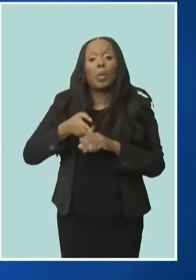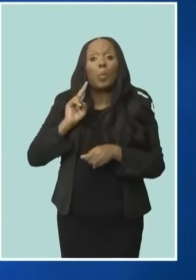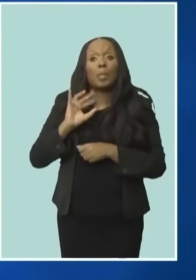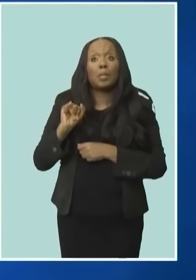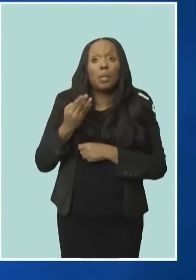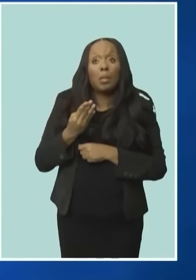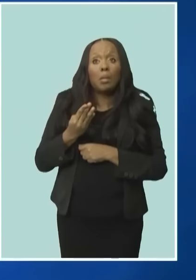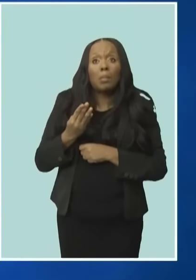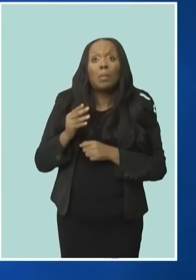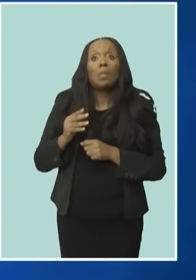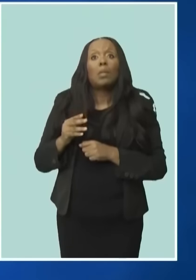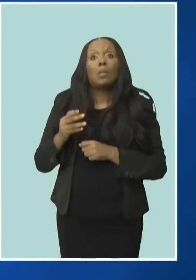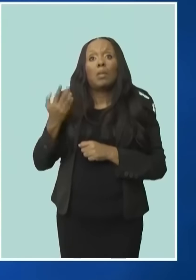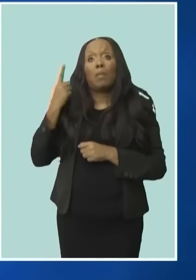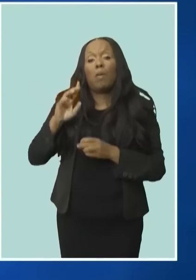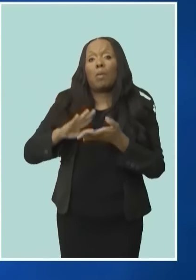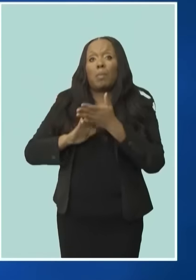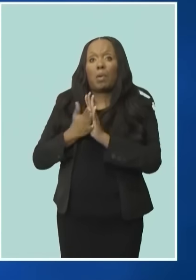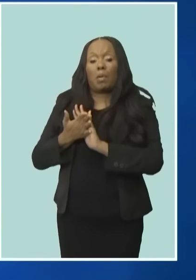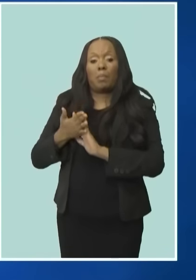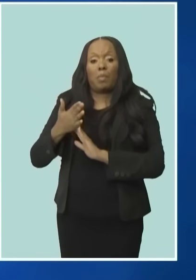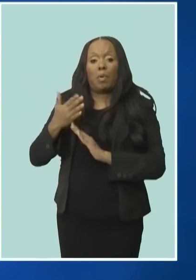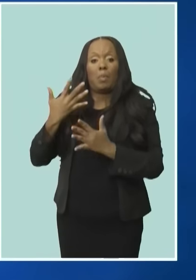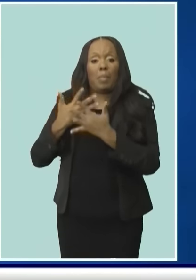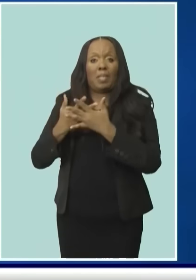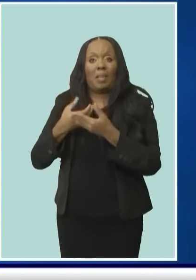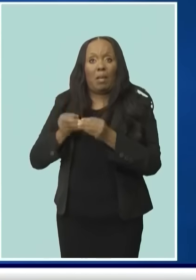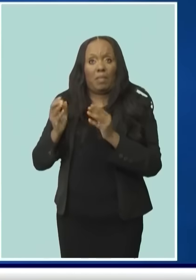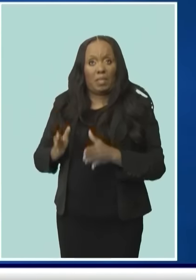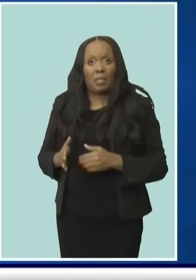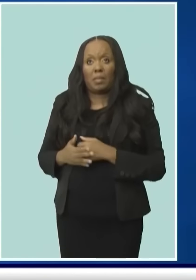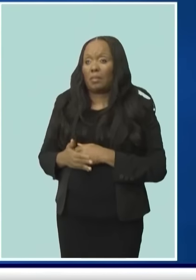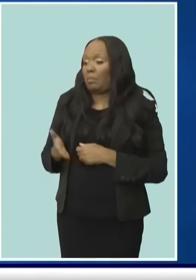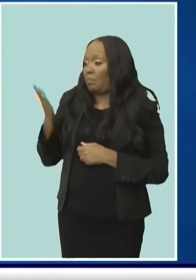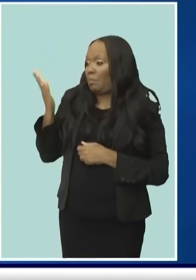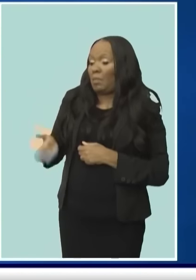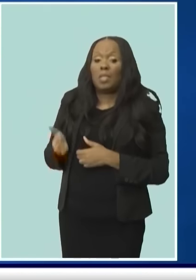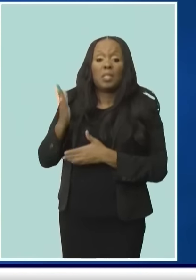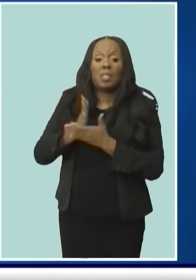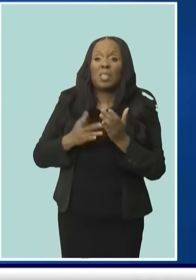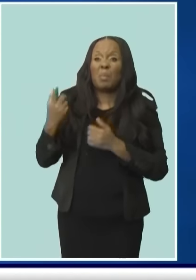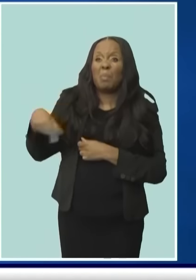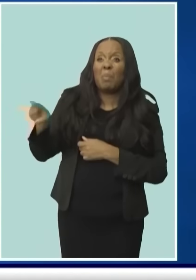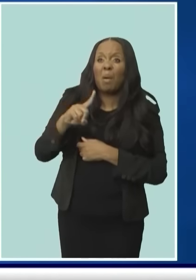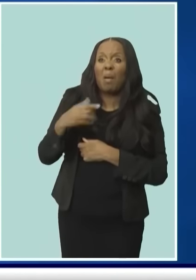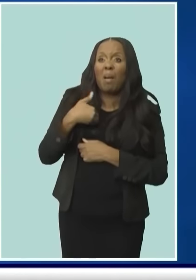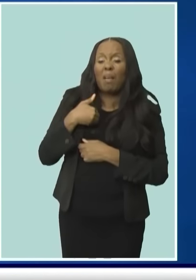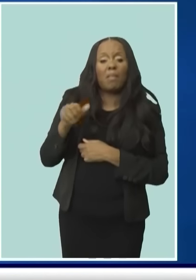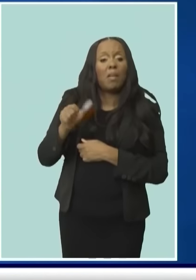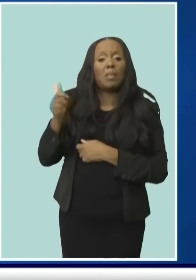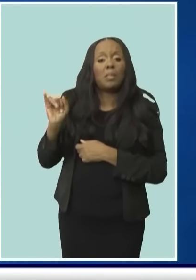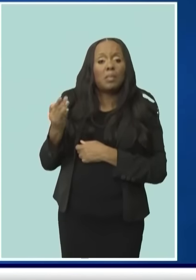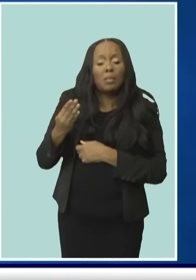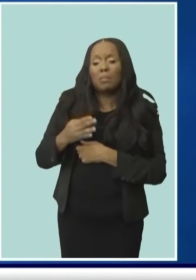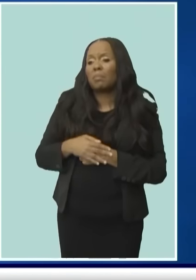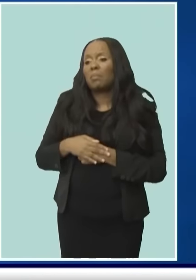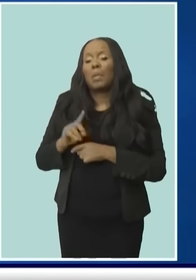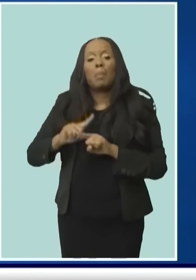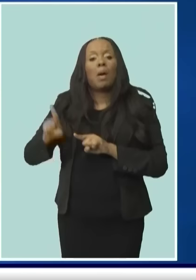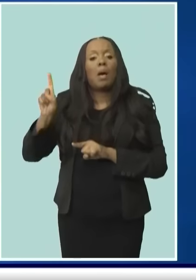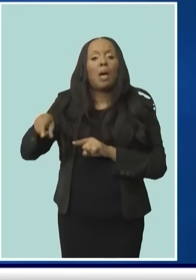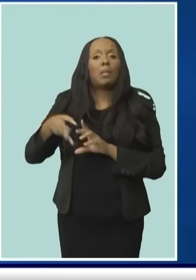national duty. And some of you have jobs. Some of you have dependents, you have children. For you to come and go into